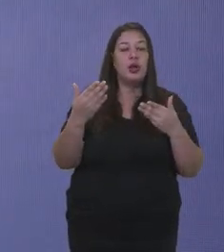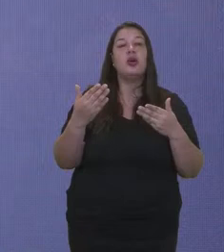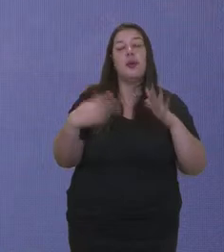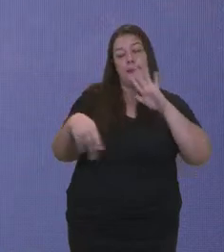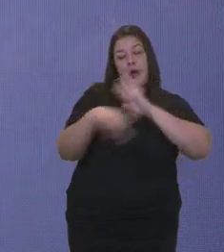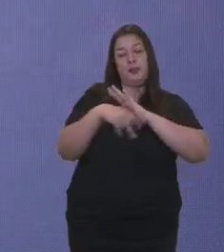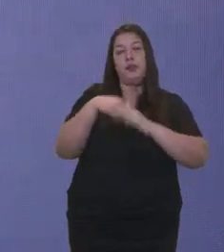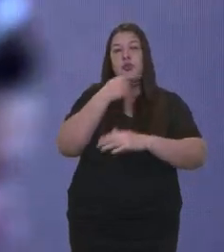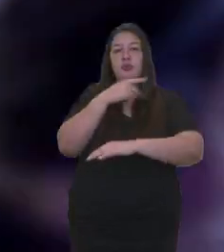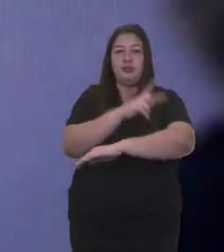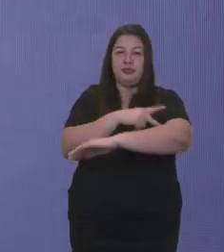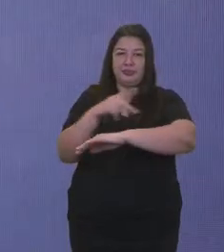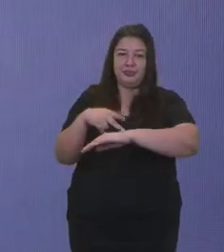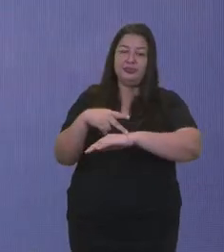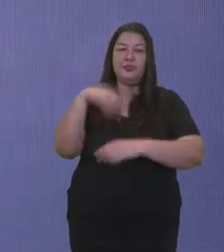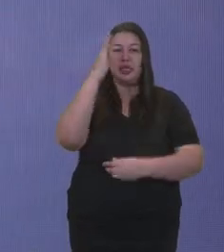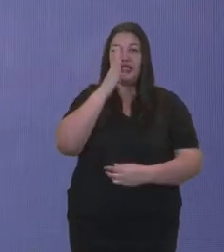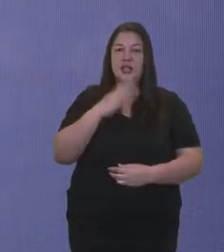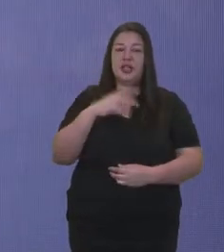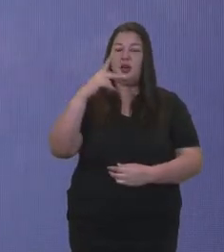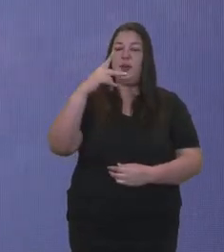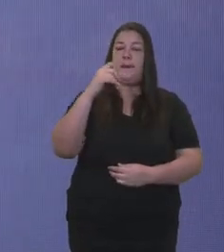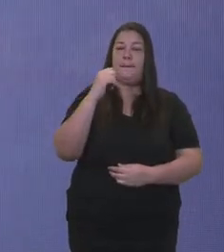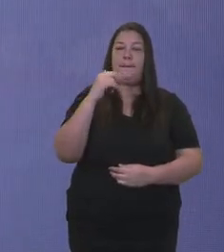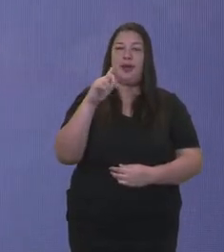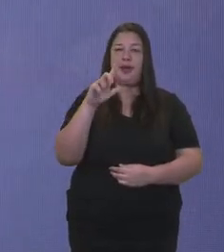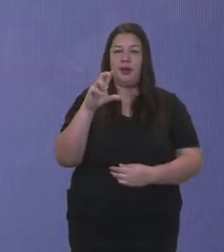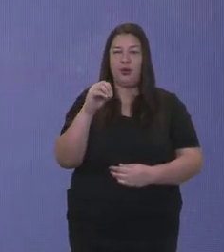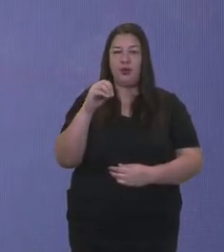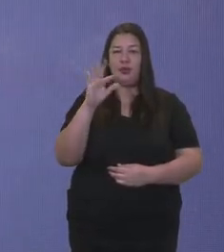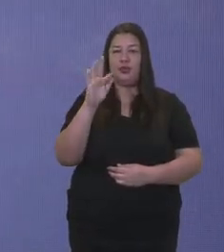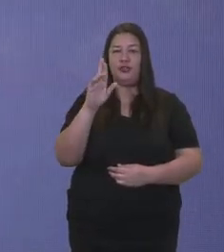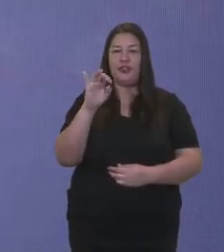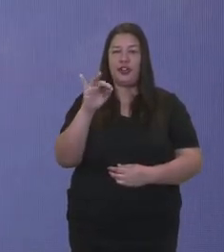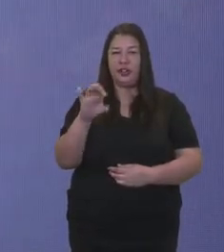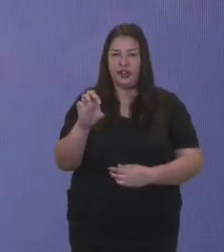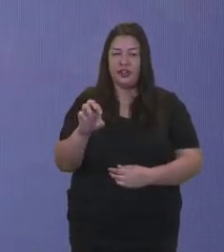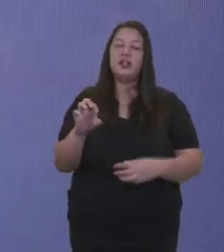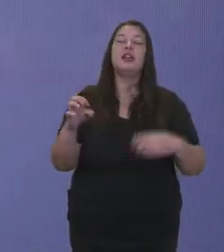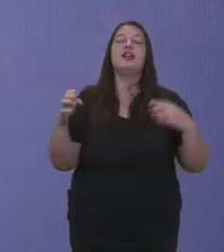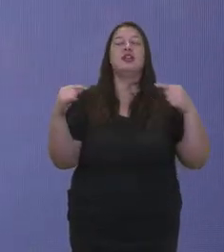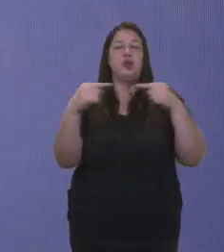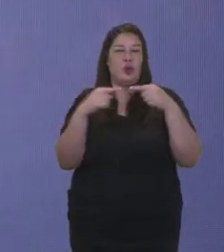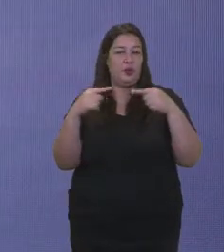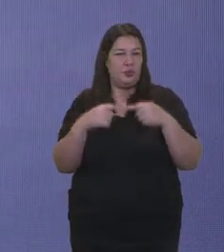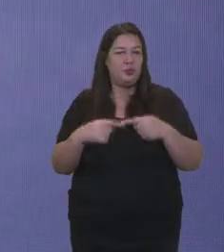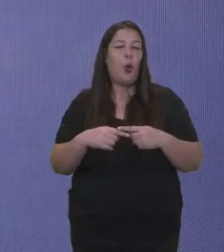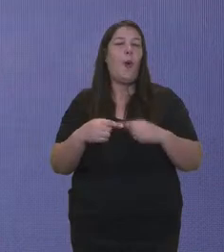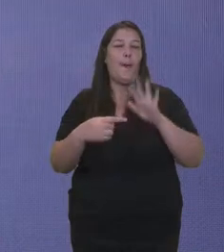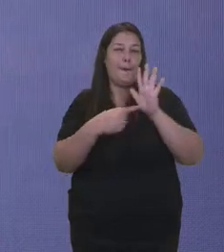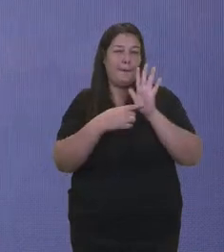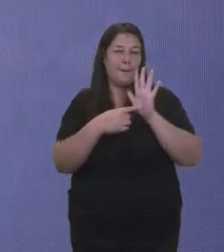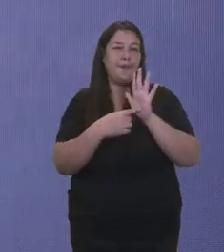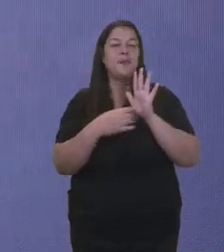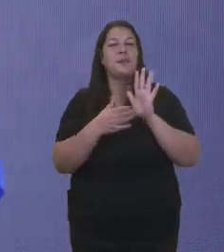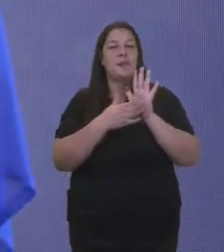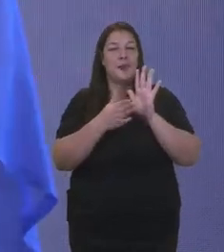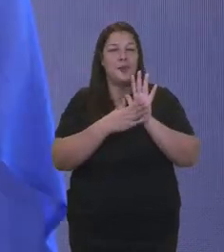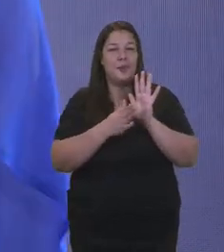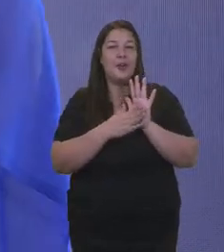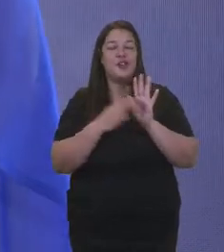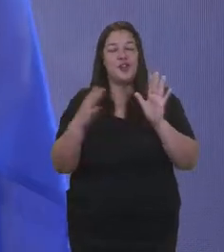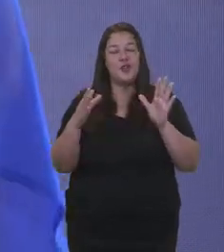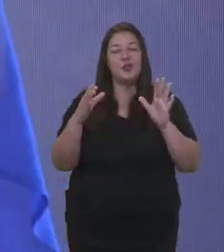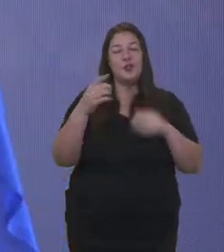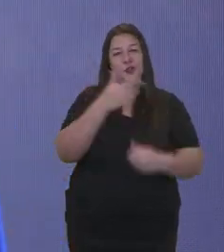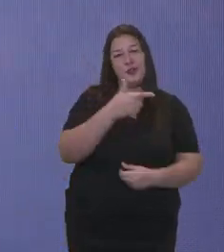of a Brazilian pedagogist, Paulo Freire, and that synthesizes very well the aim of Teen